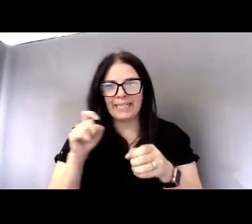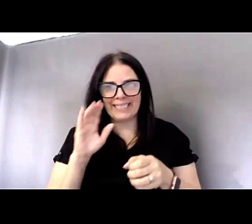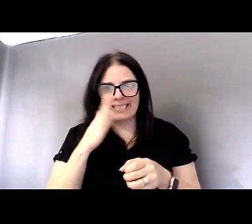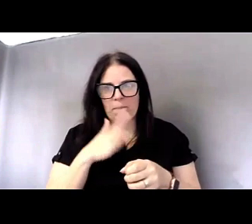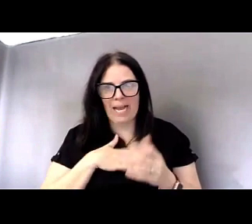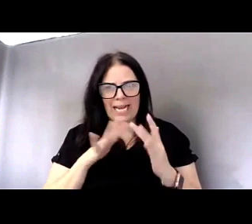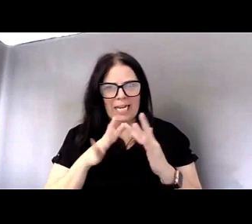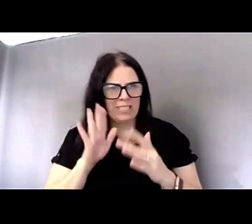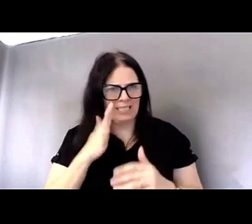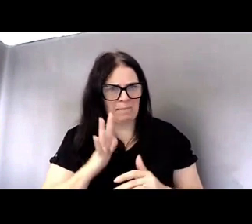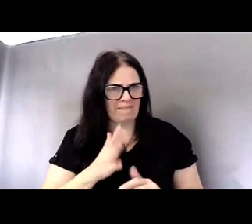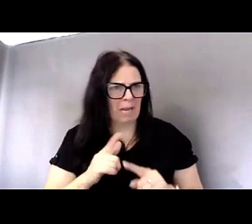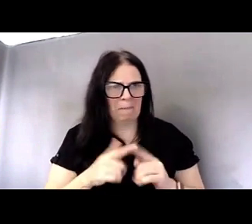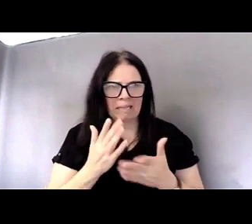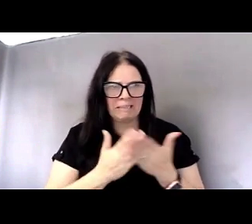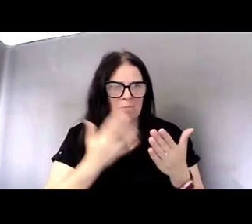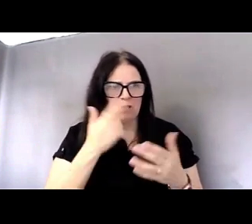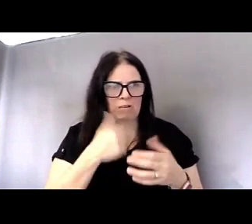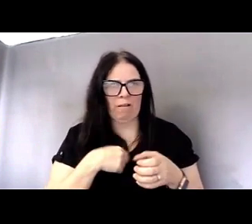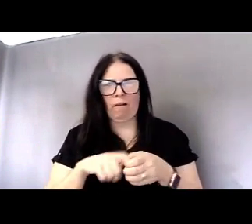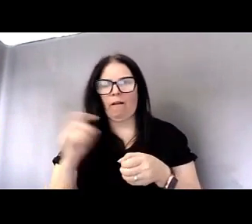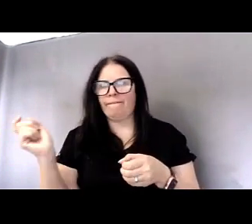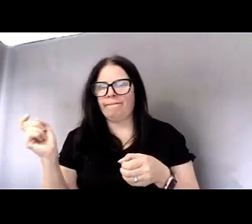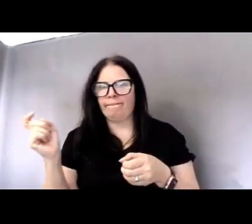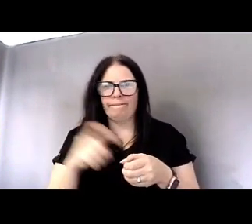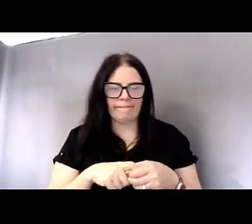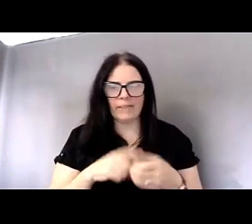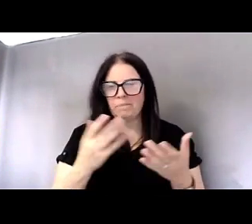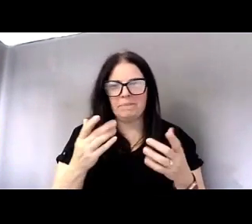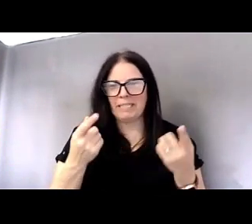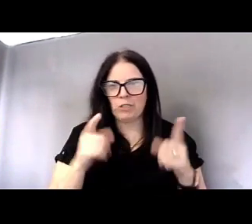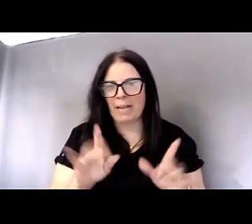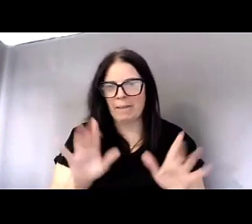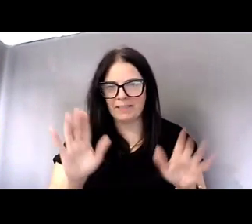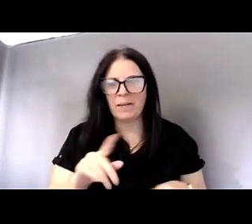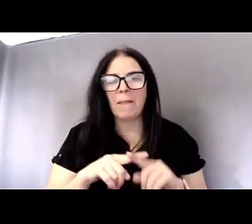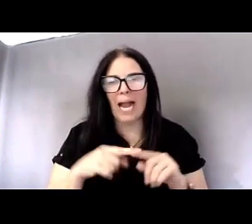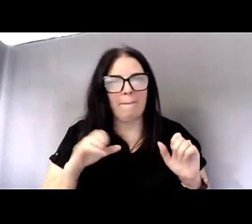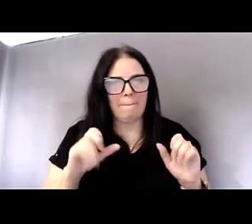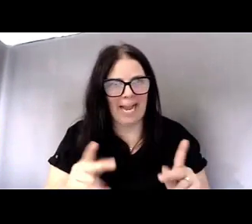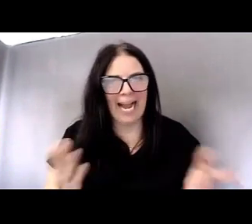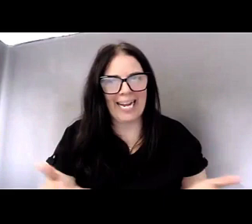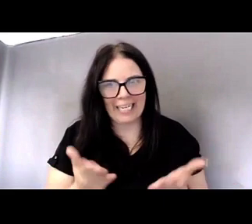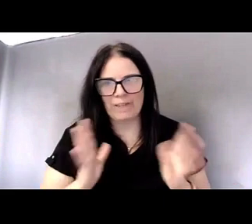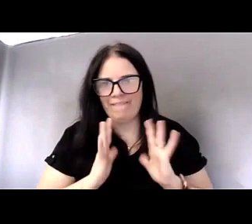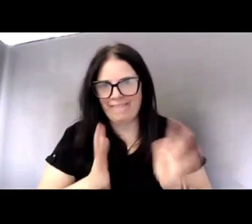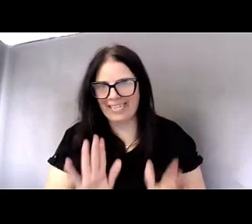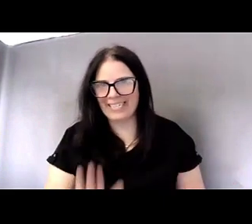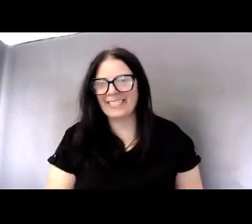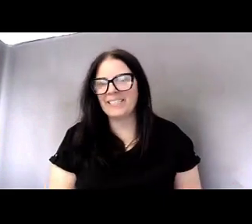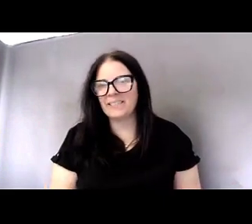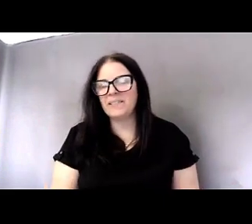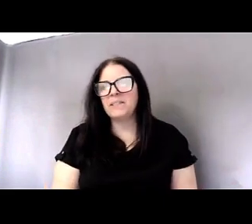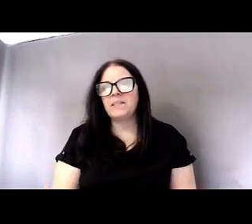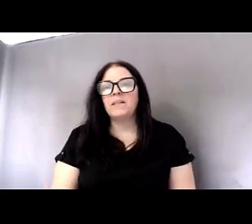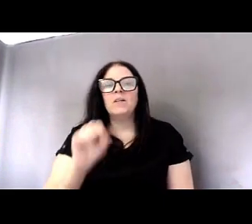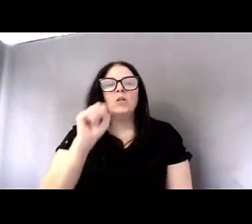seems fine, but it just happened to me. So I'm back. So